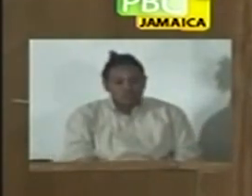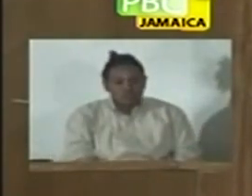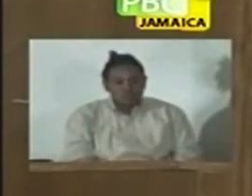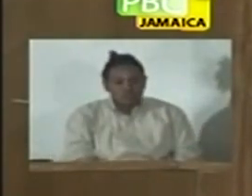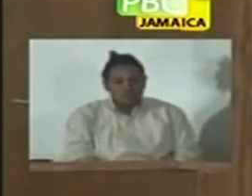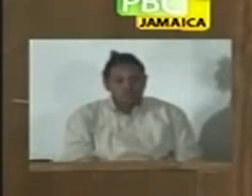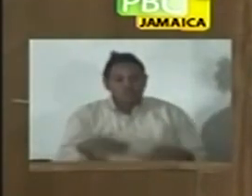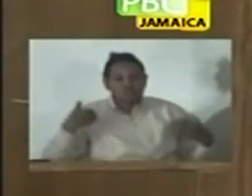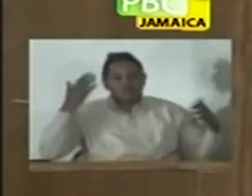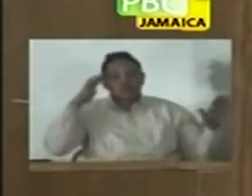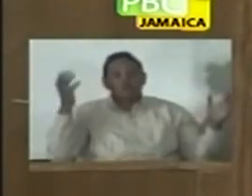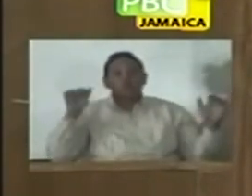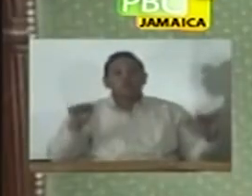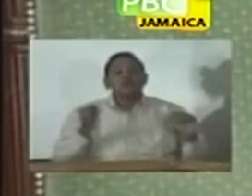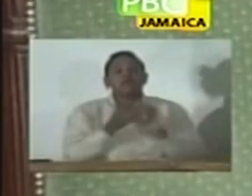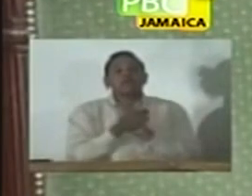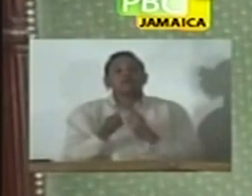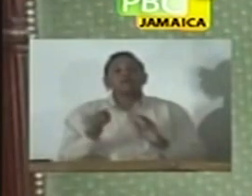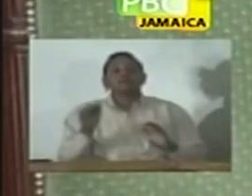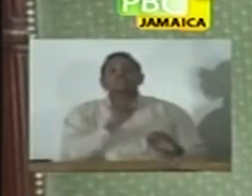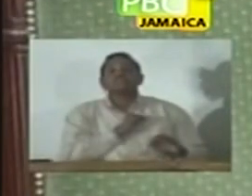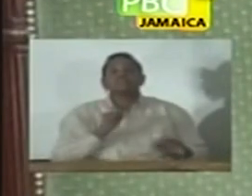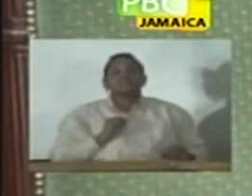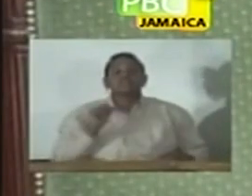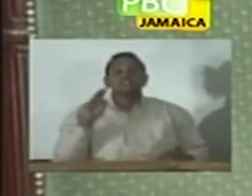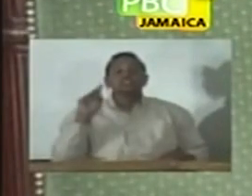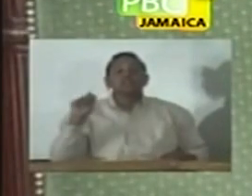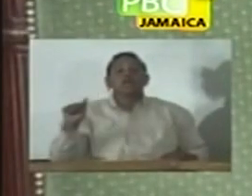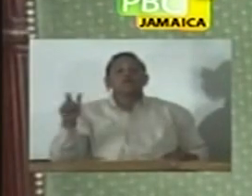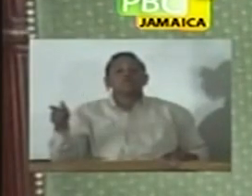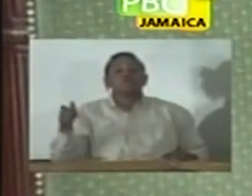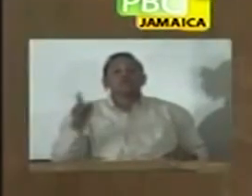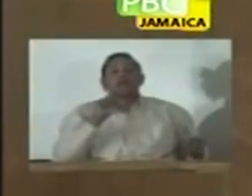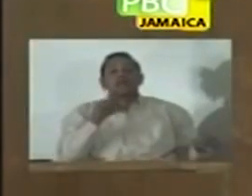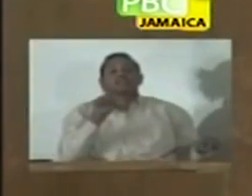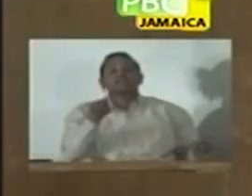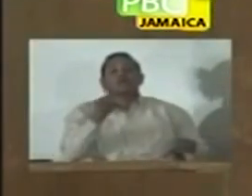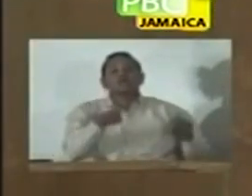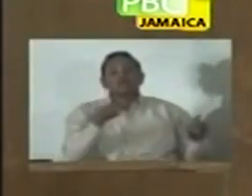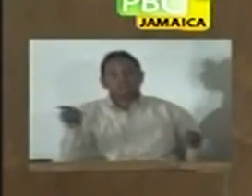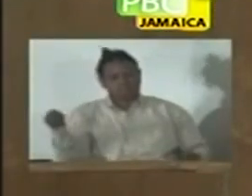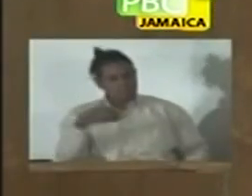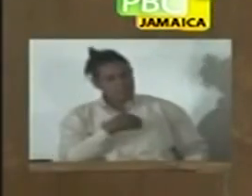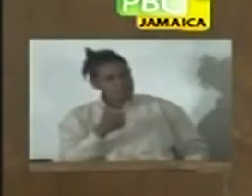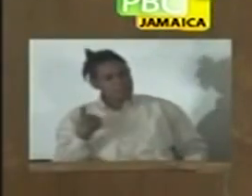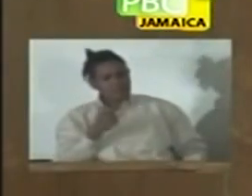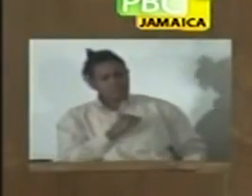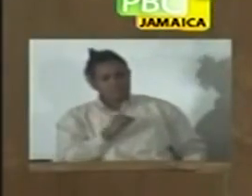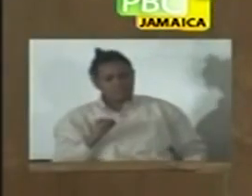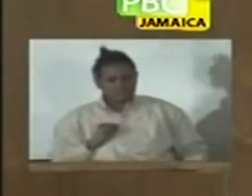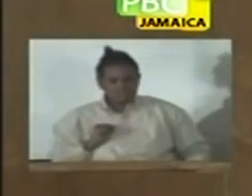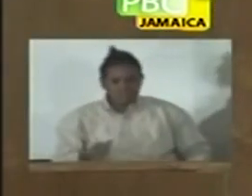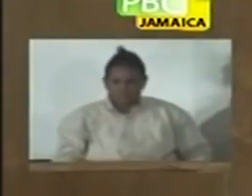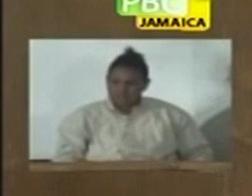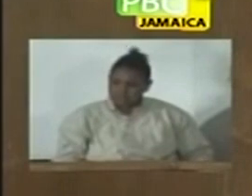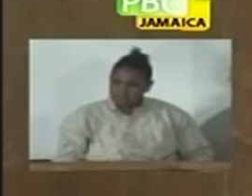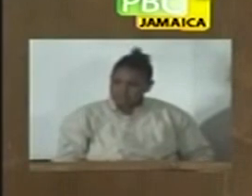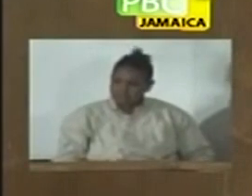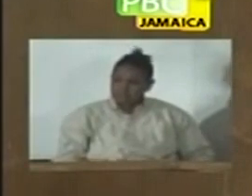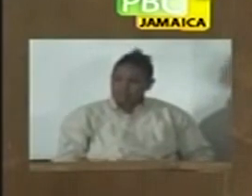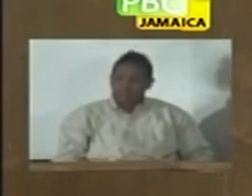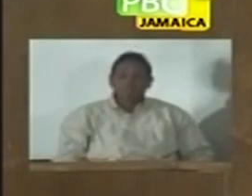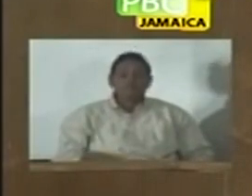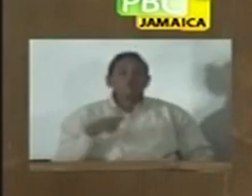answering that question. Senator Brown, answer the question. Hold on. No, you is. Senator Skeffrey. The question was directed